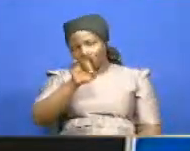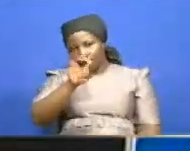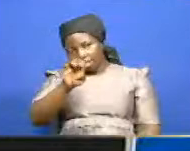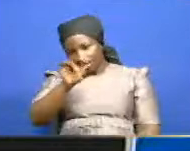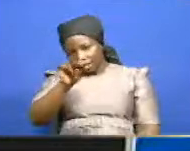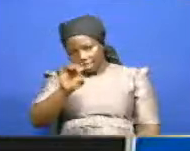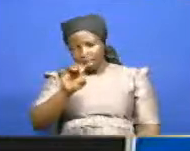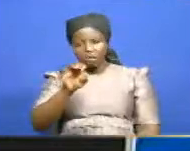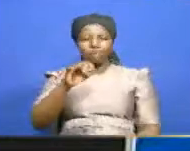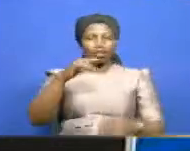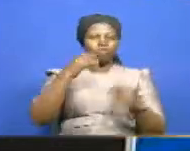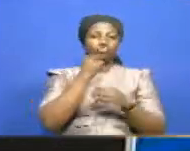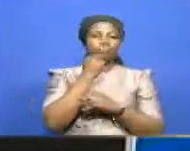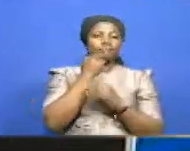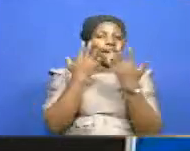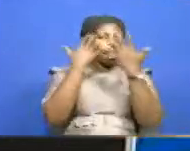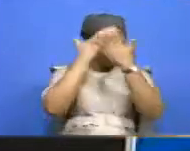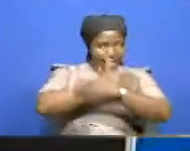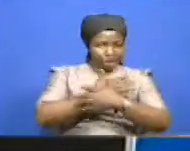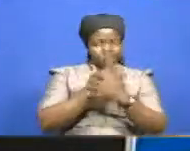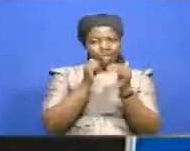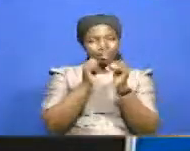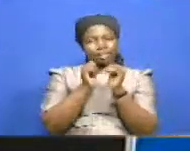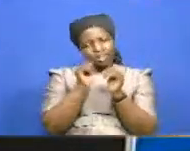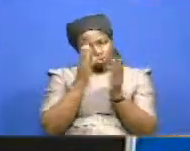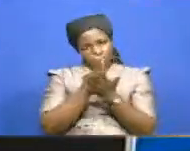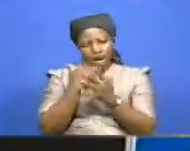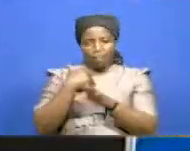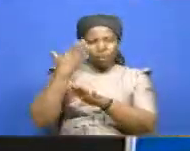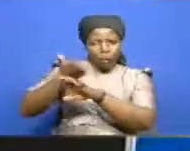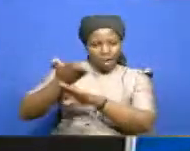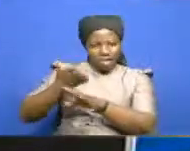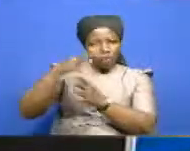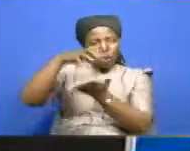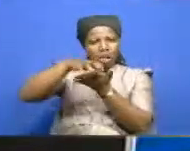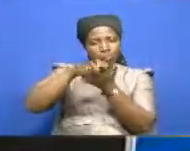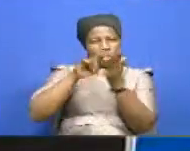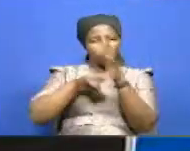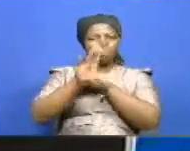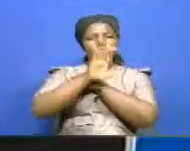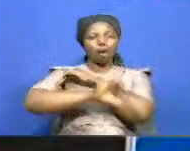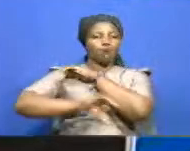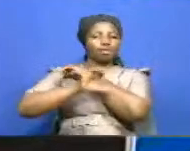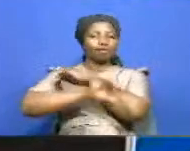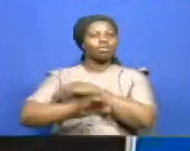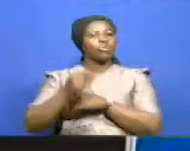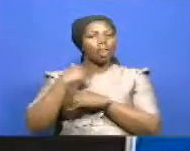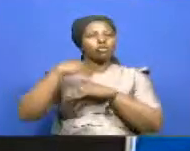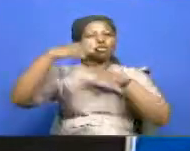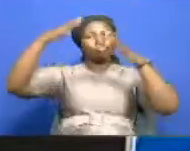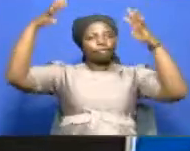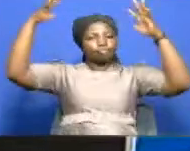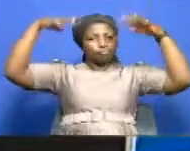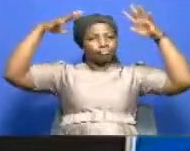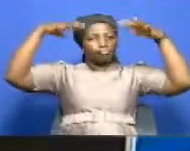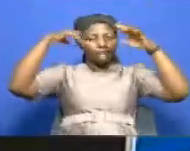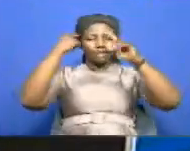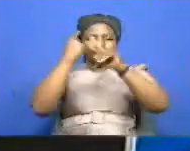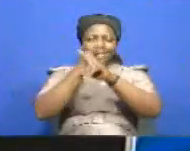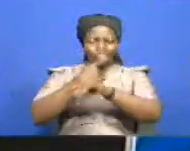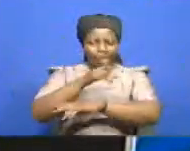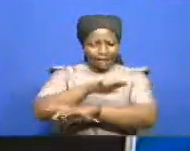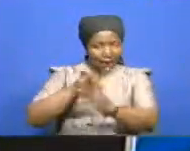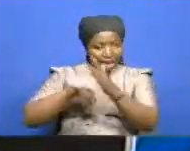Odim. Tuesday night and there are scattered wet conditions across the country. There are showers over several places in the county